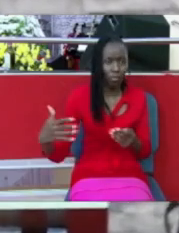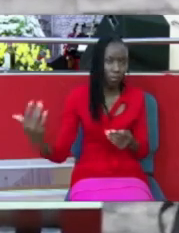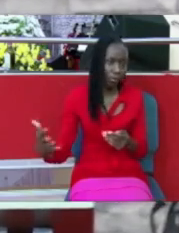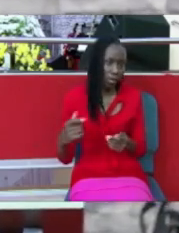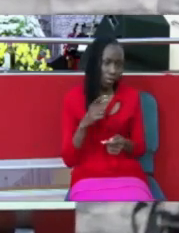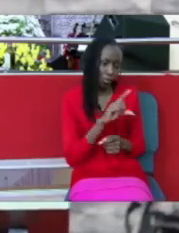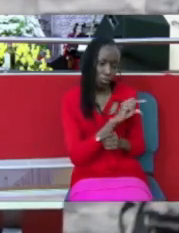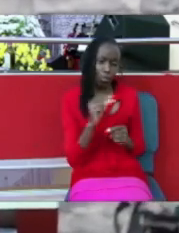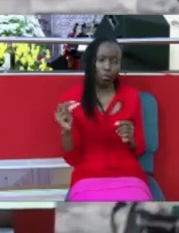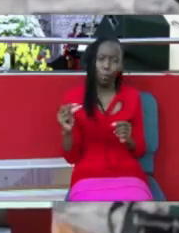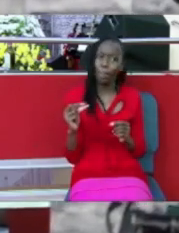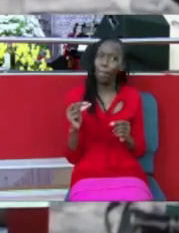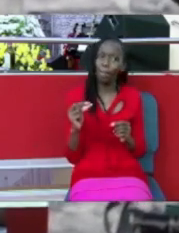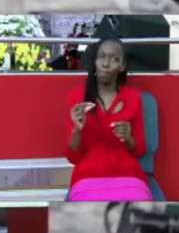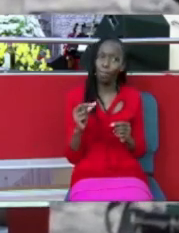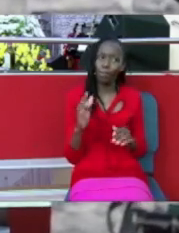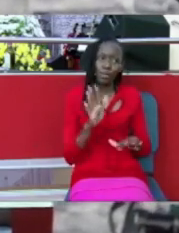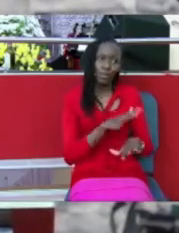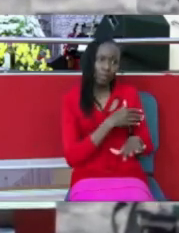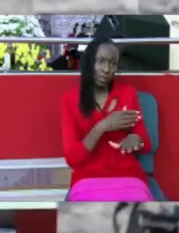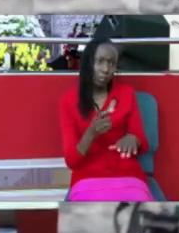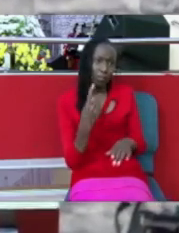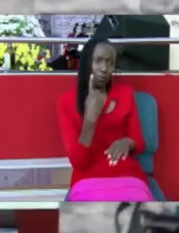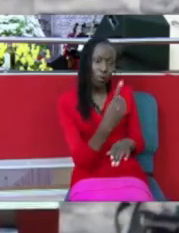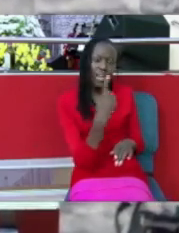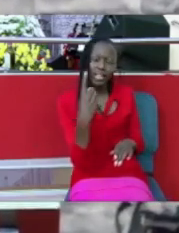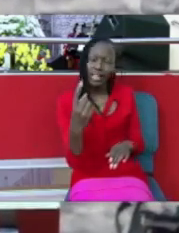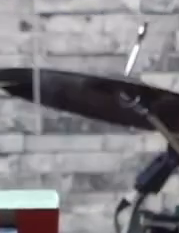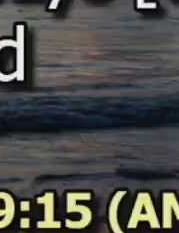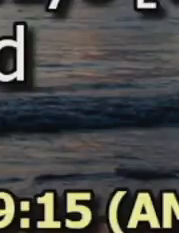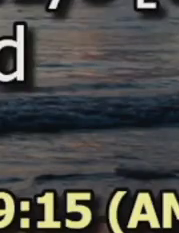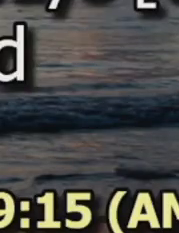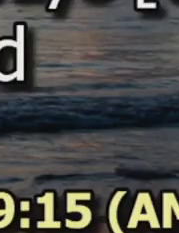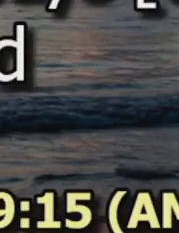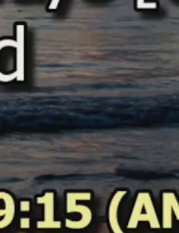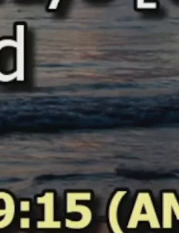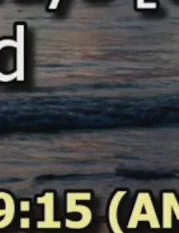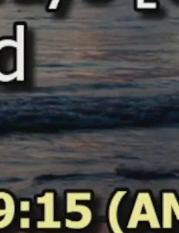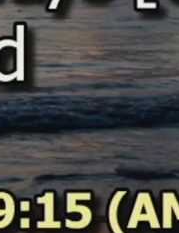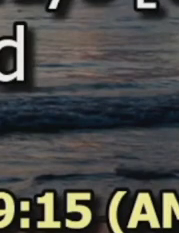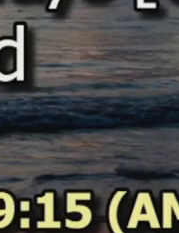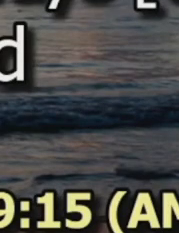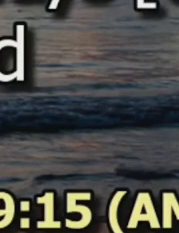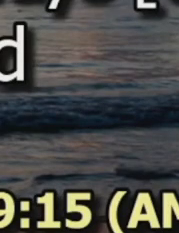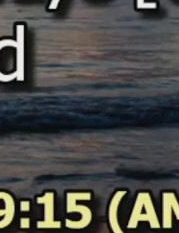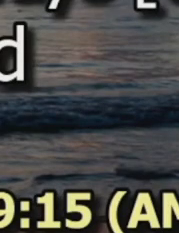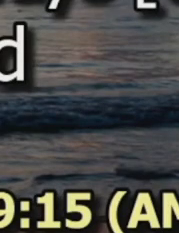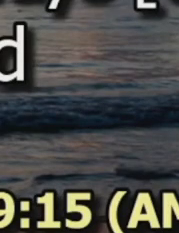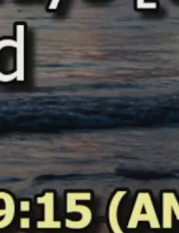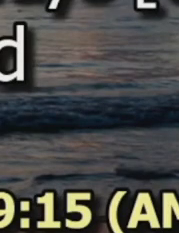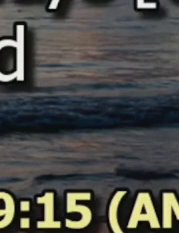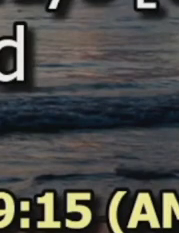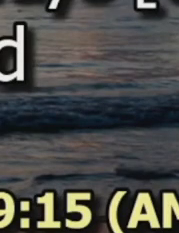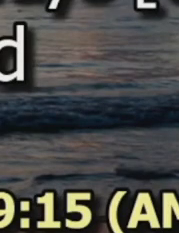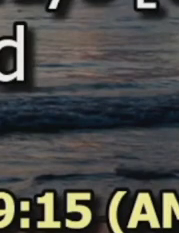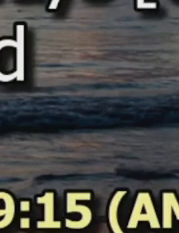kila uendako, lakini Psalms 119 verse 15. 18 mstari wa 119 verse